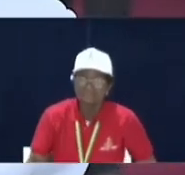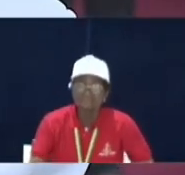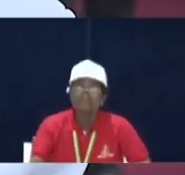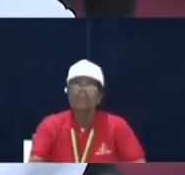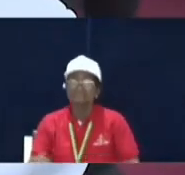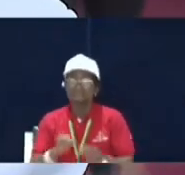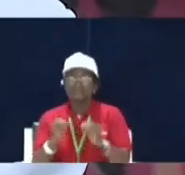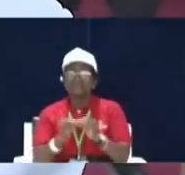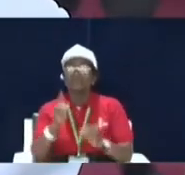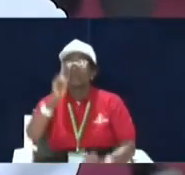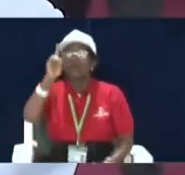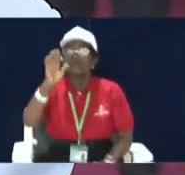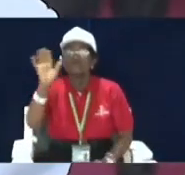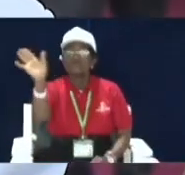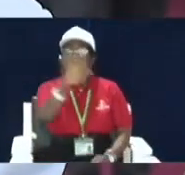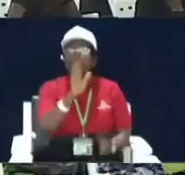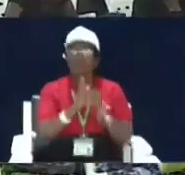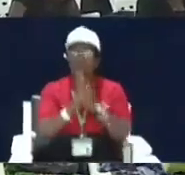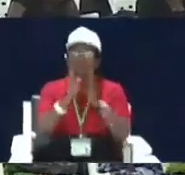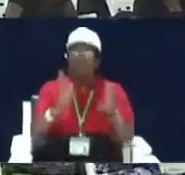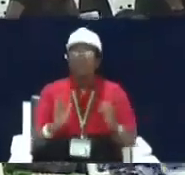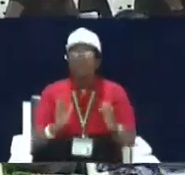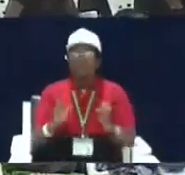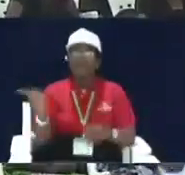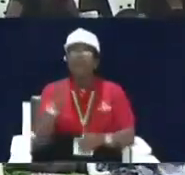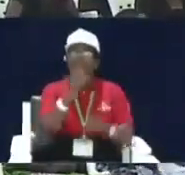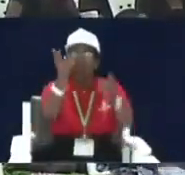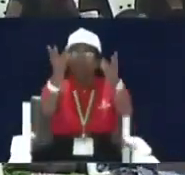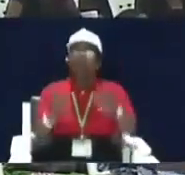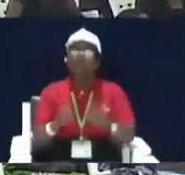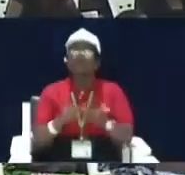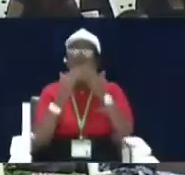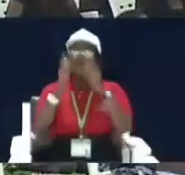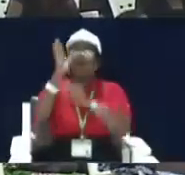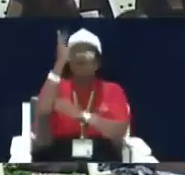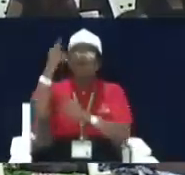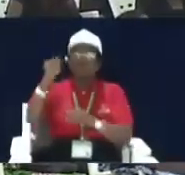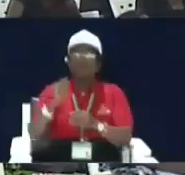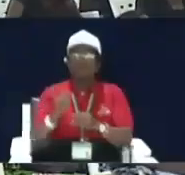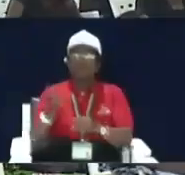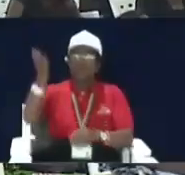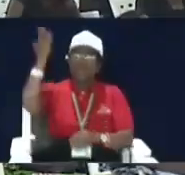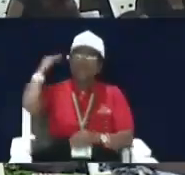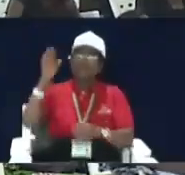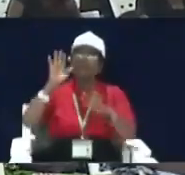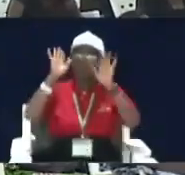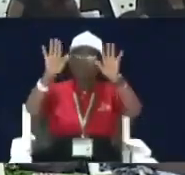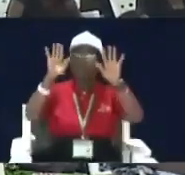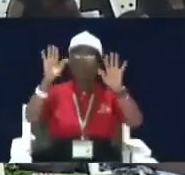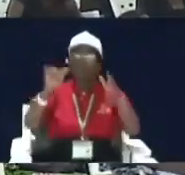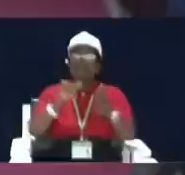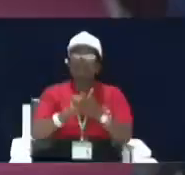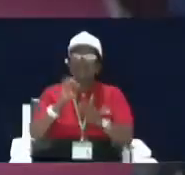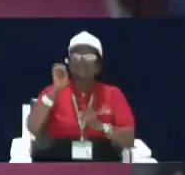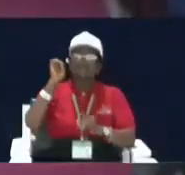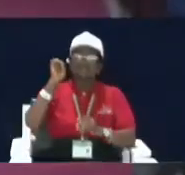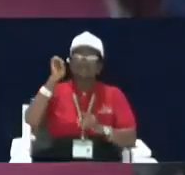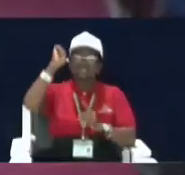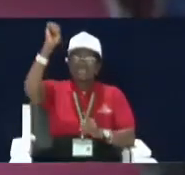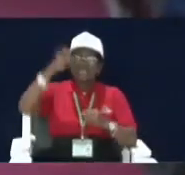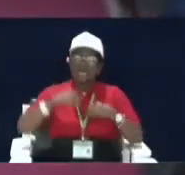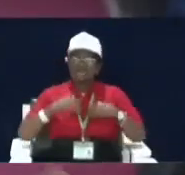Number one, of course, you want to thank God for past wonders that He's performed in your